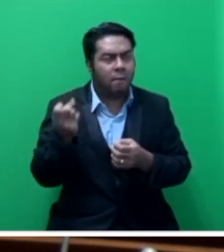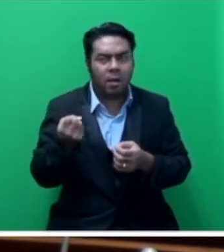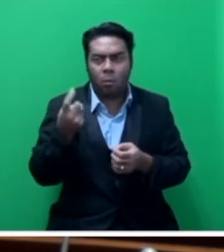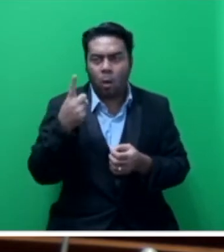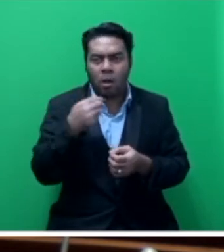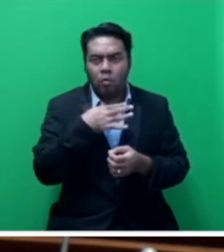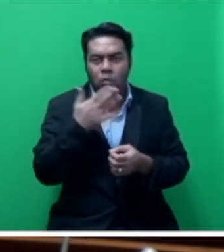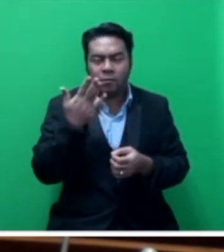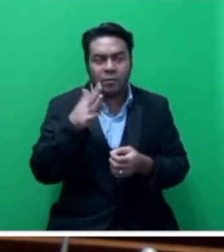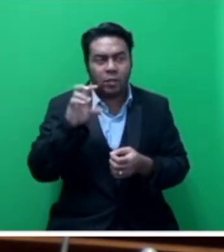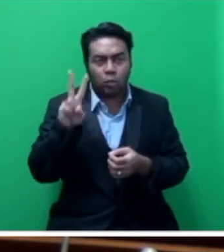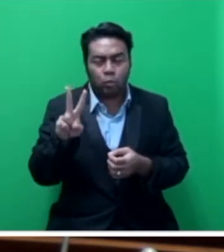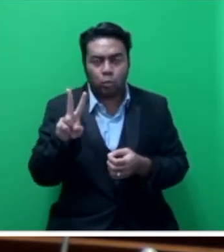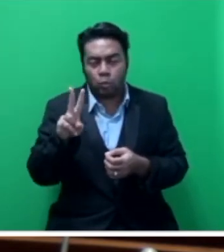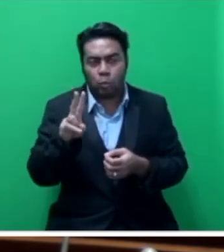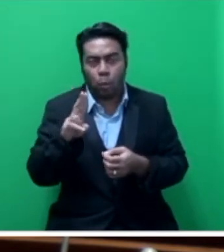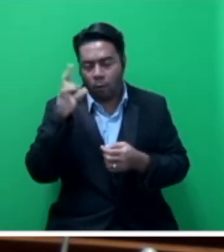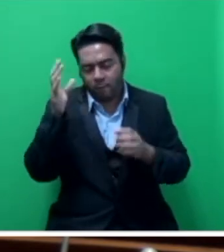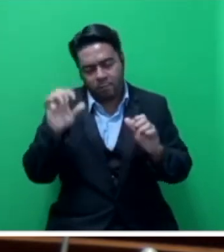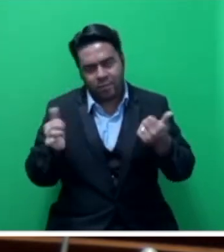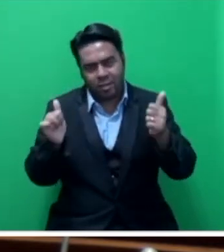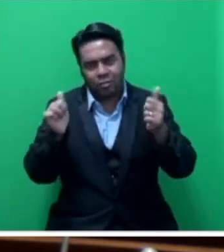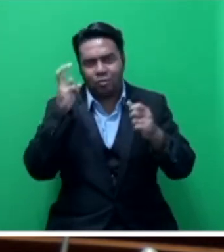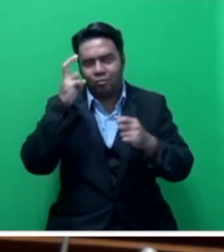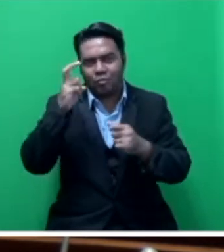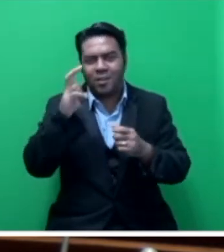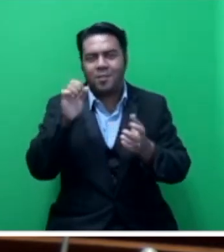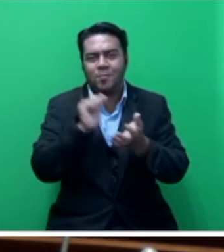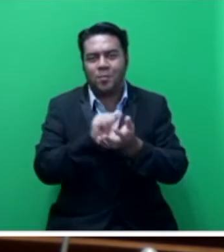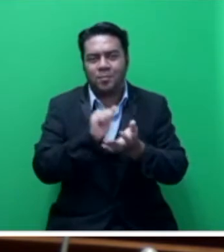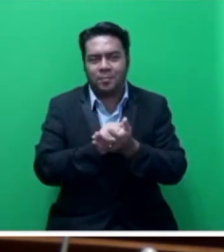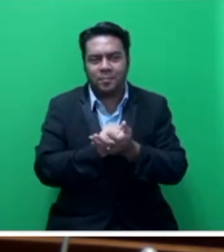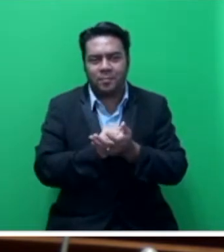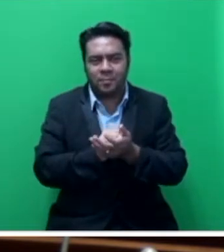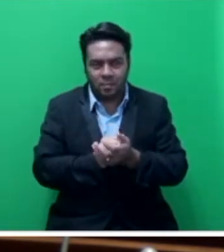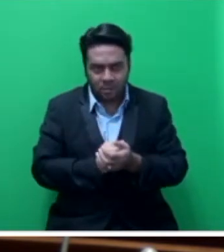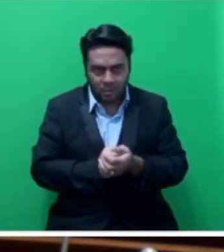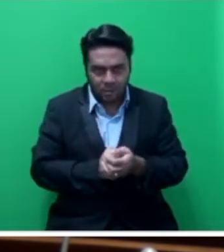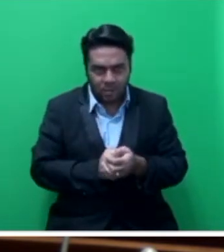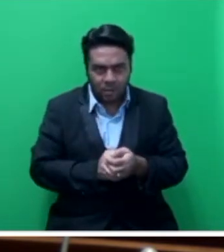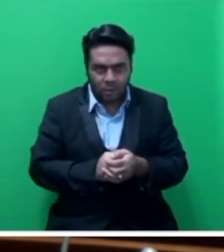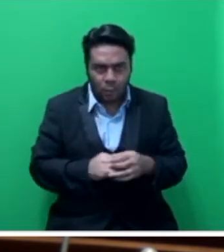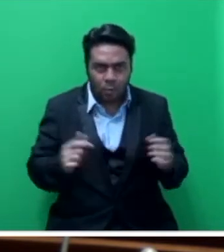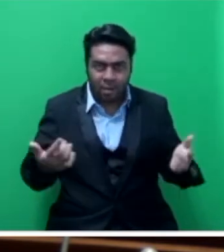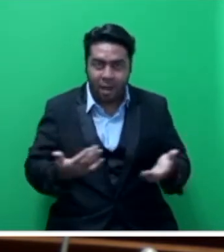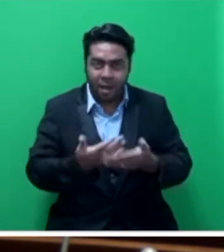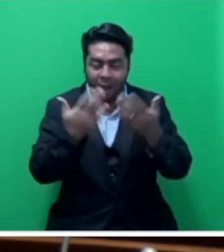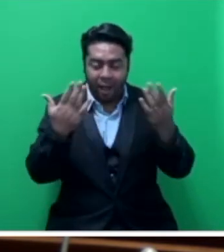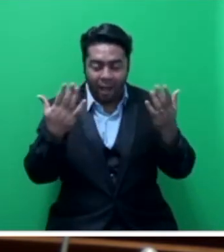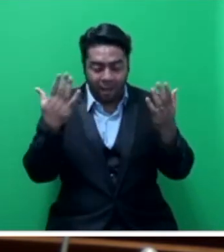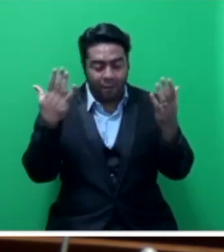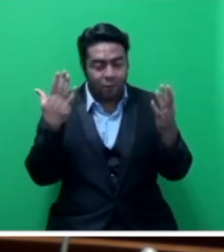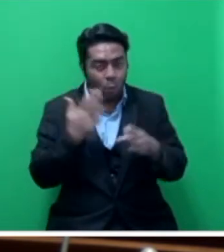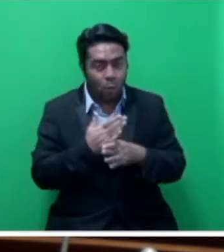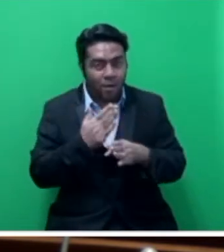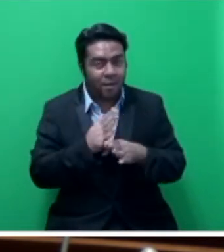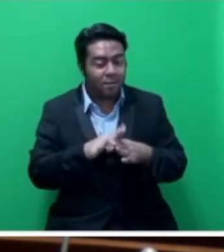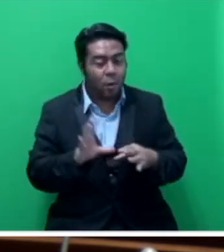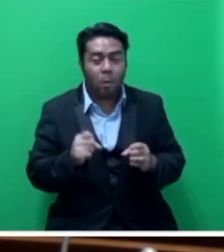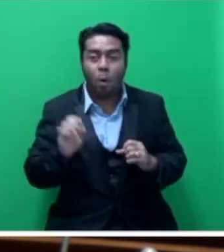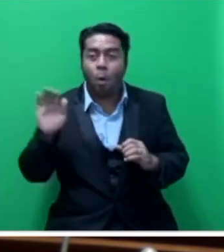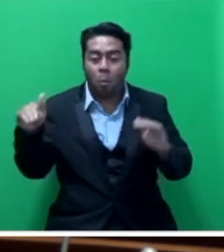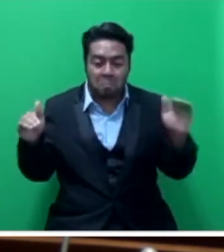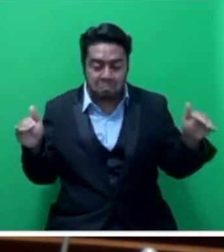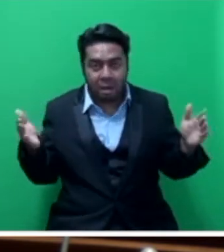ambassadors successfully completing the training program. Mr. Speaker, sir, with a significant demand for work from home, a